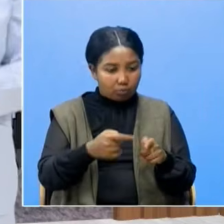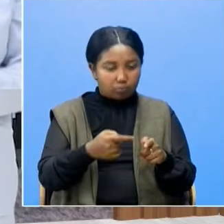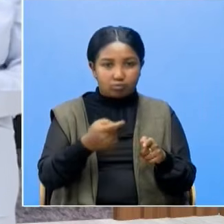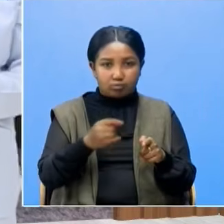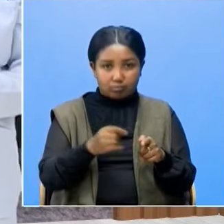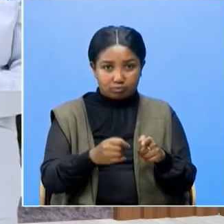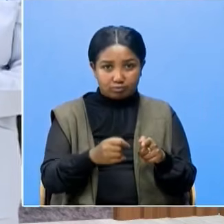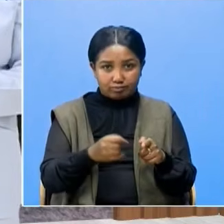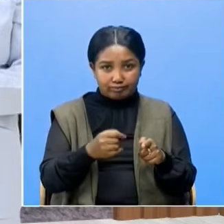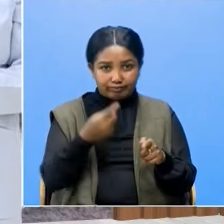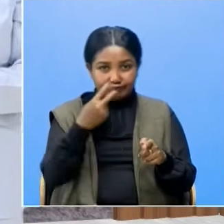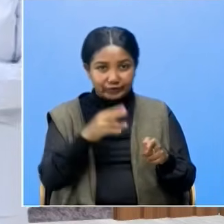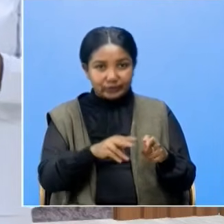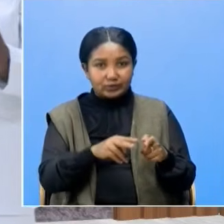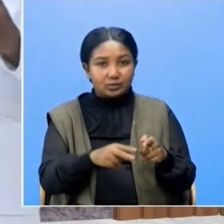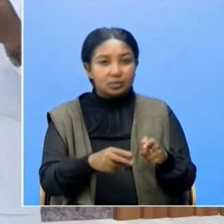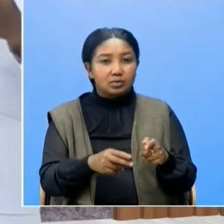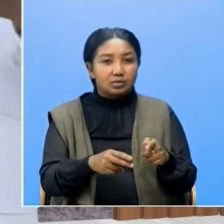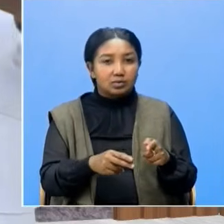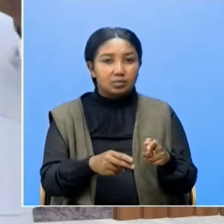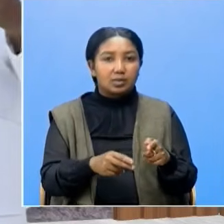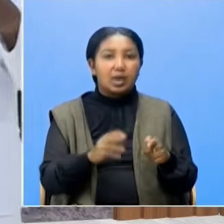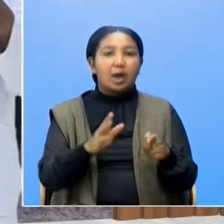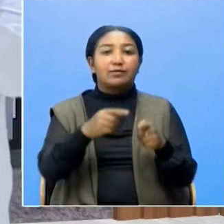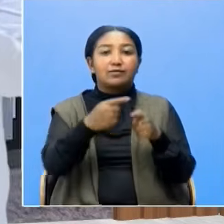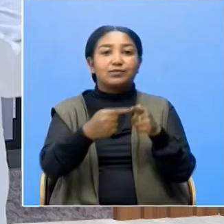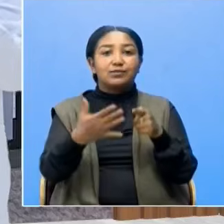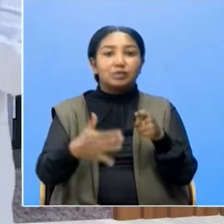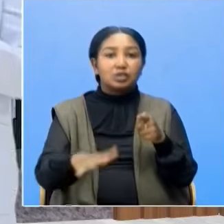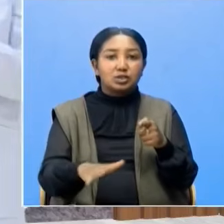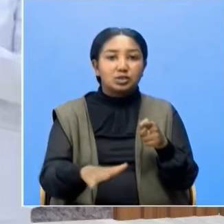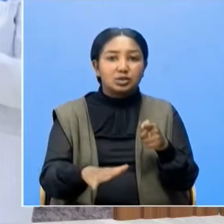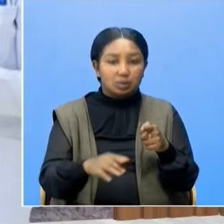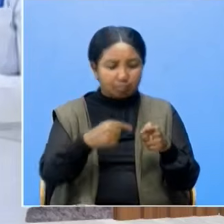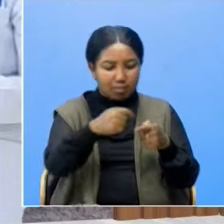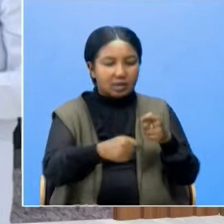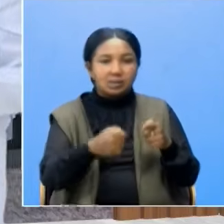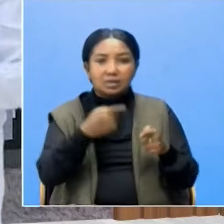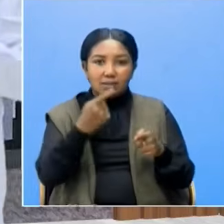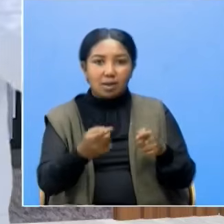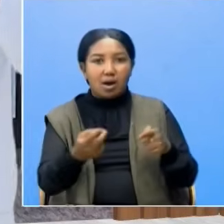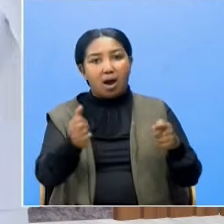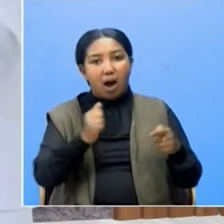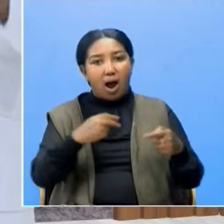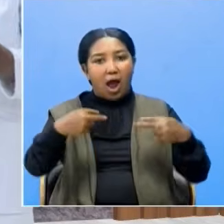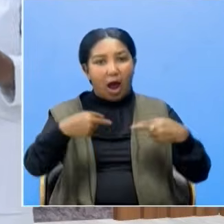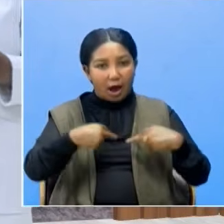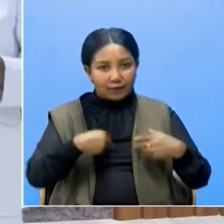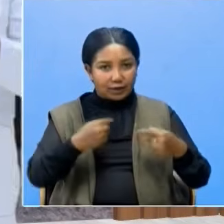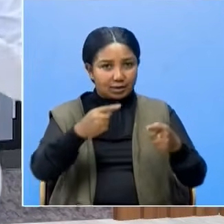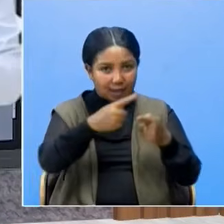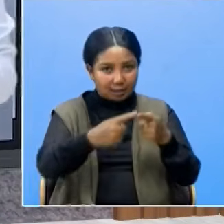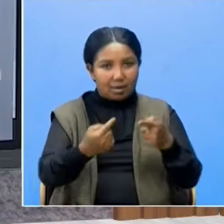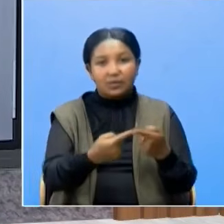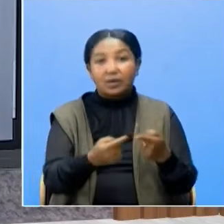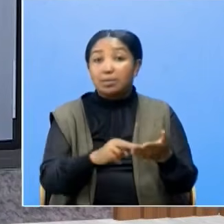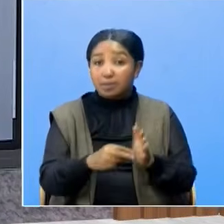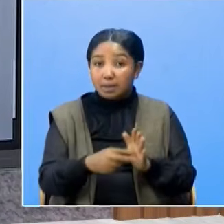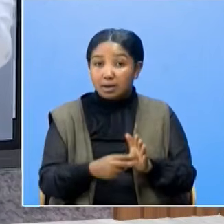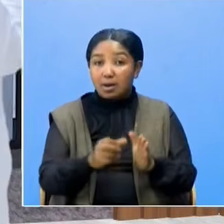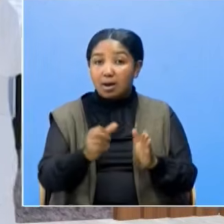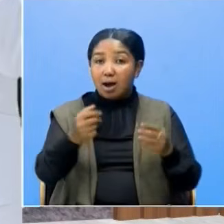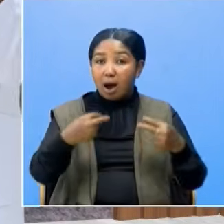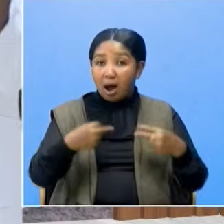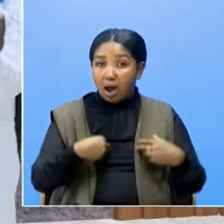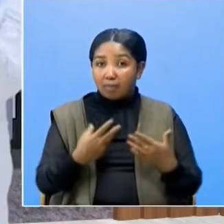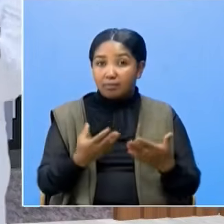seen that. Yeah? But after he comes in bandage, he says what? I have cut my finger, which means I am